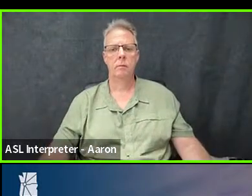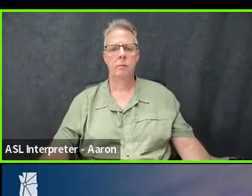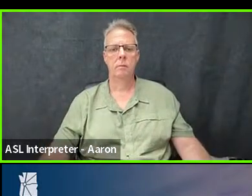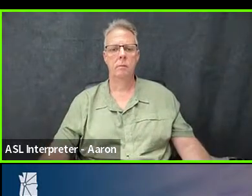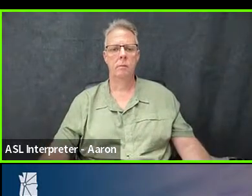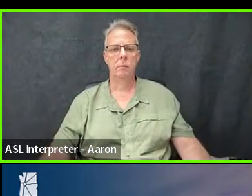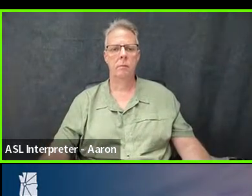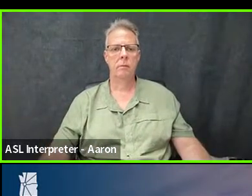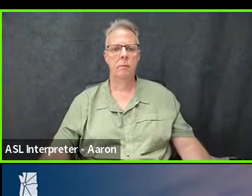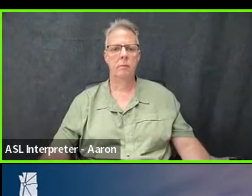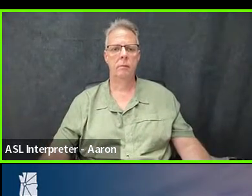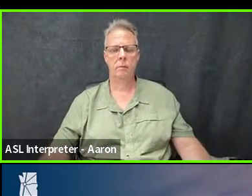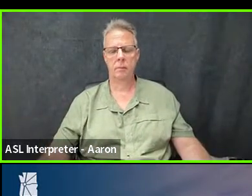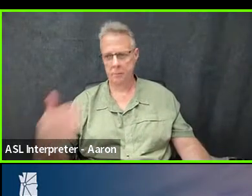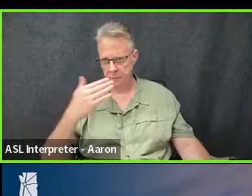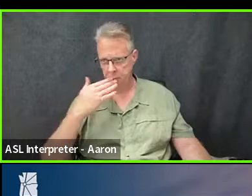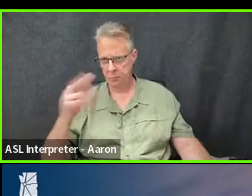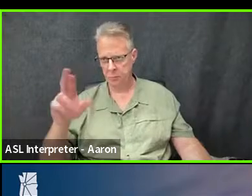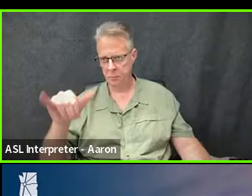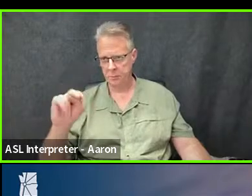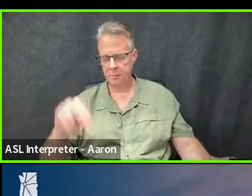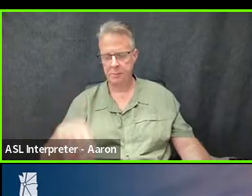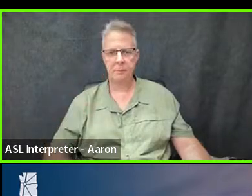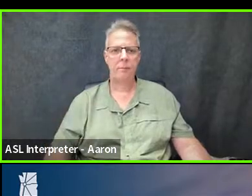Okay. Thank you, Ryan.